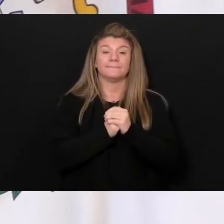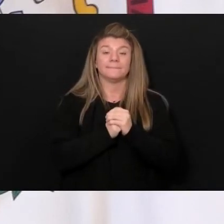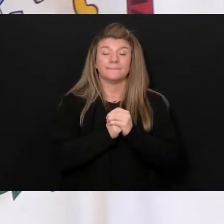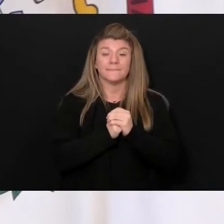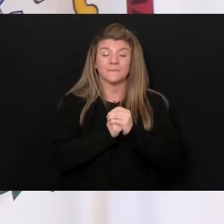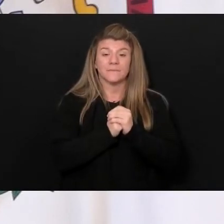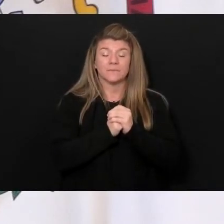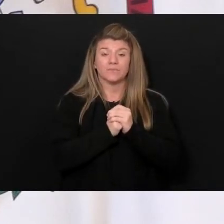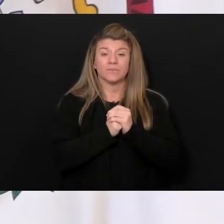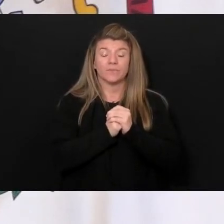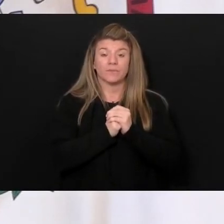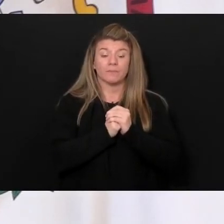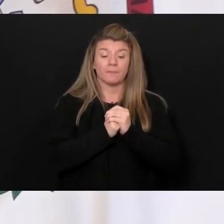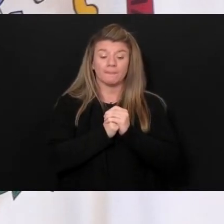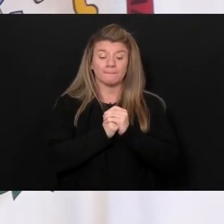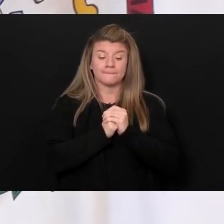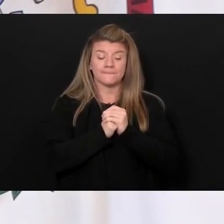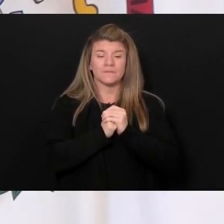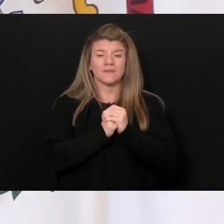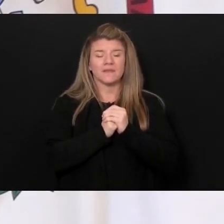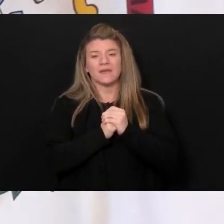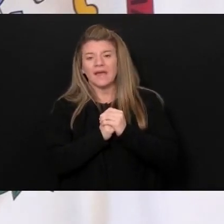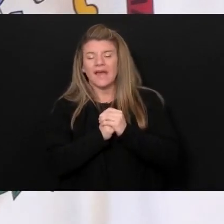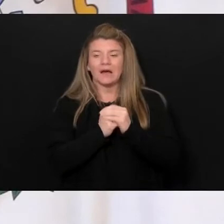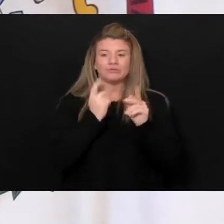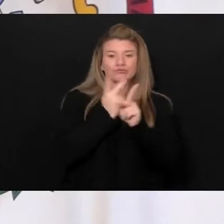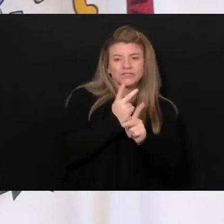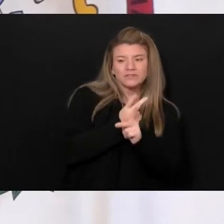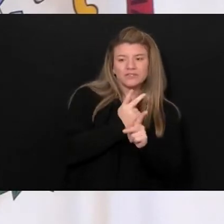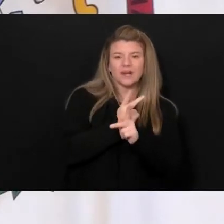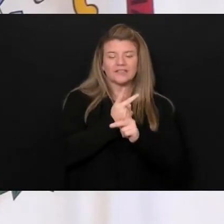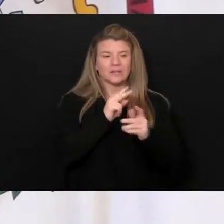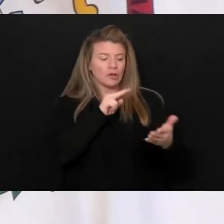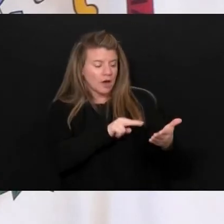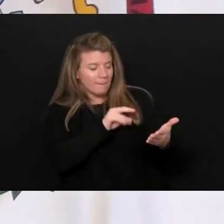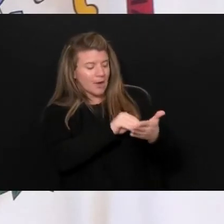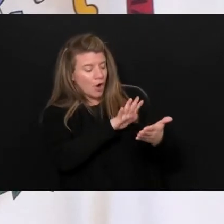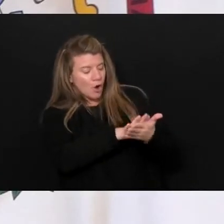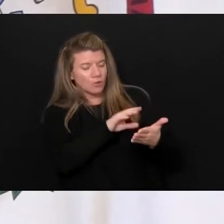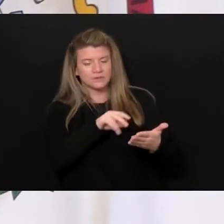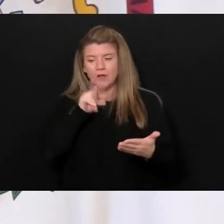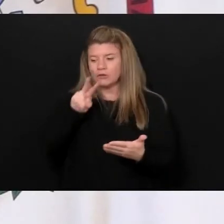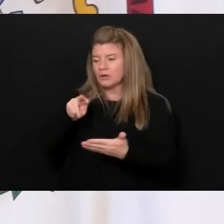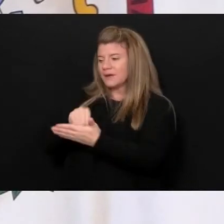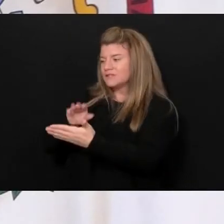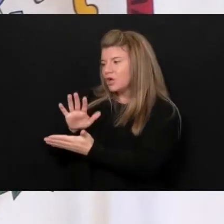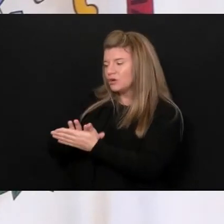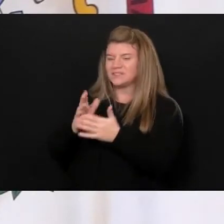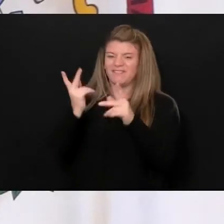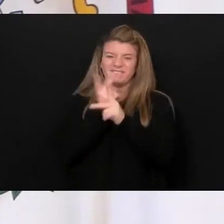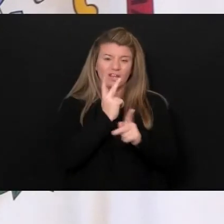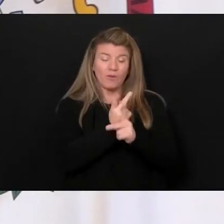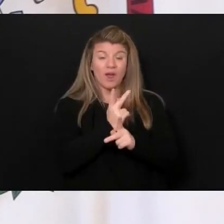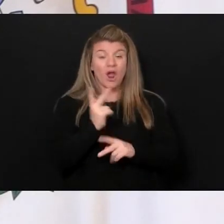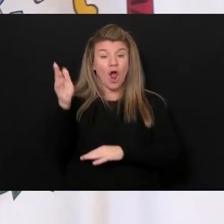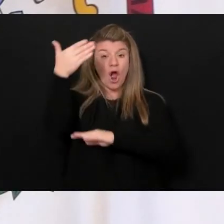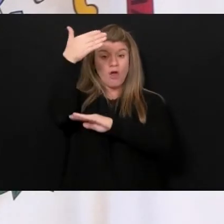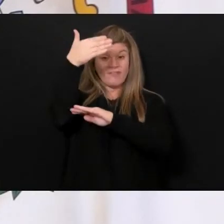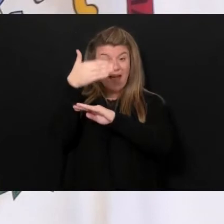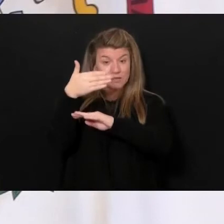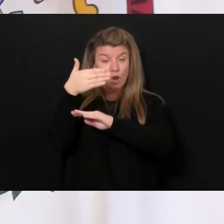was dancing back and forth and trying to look at your notes and trying to think about it and everything. You know, our flags are going to